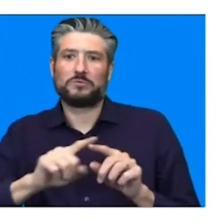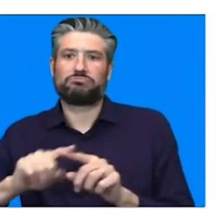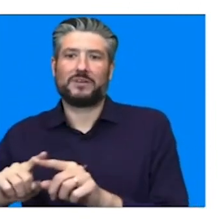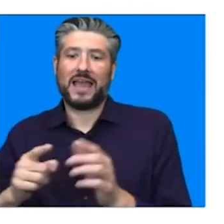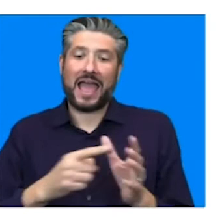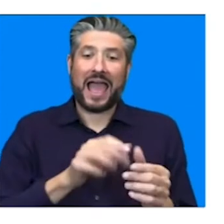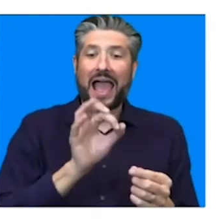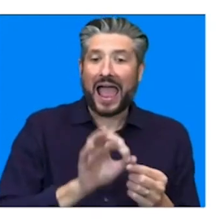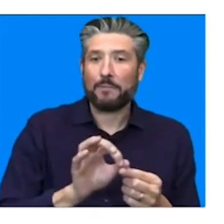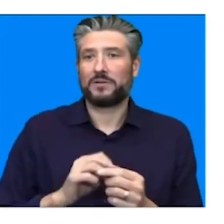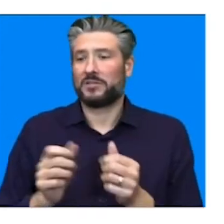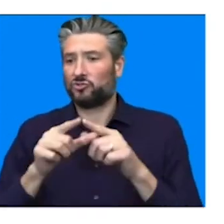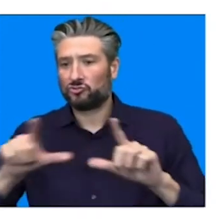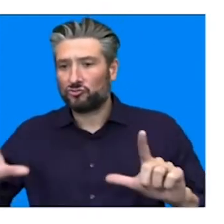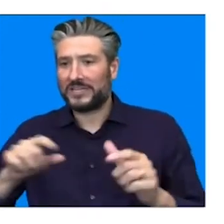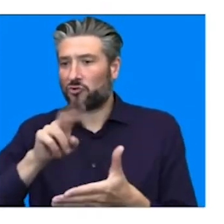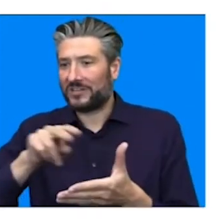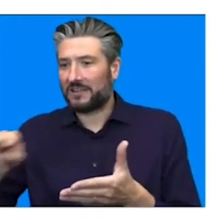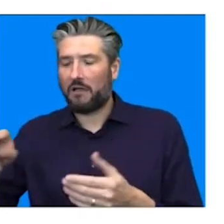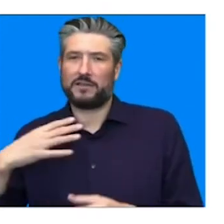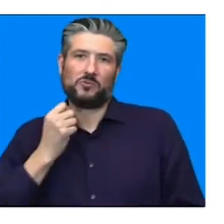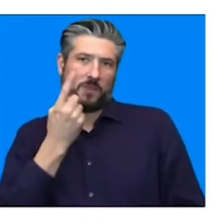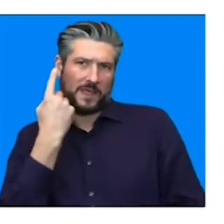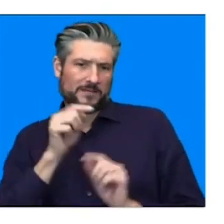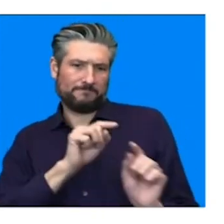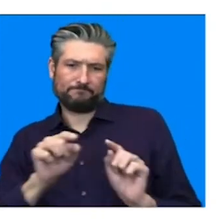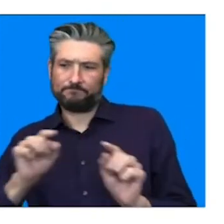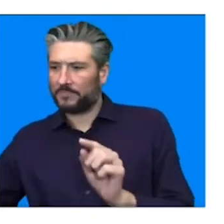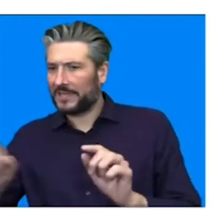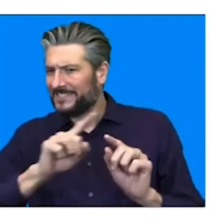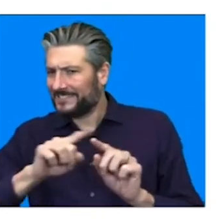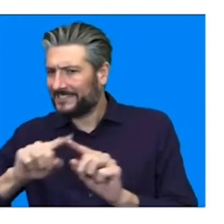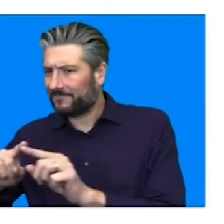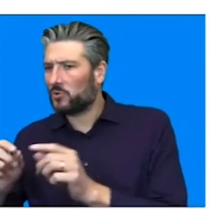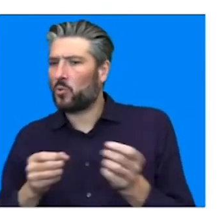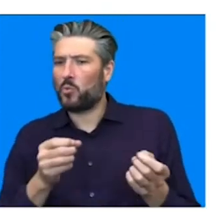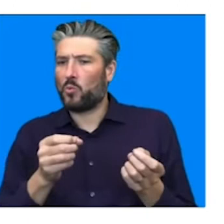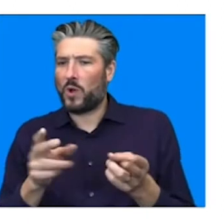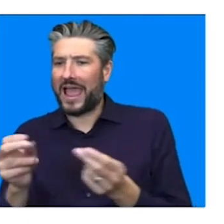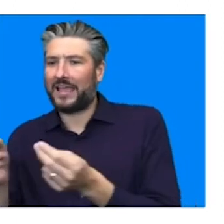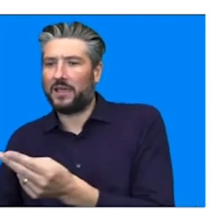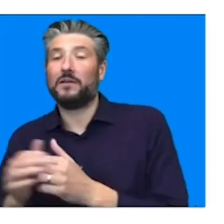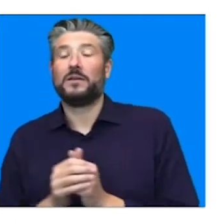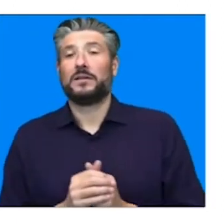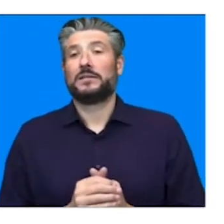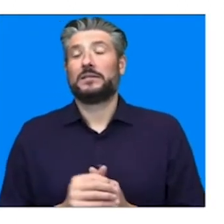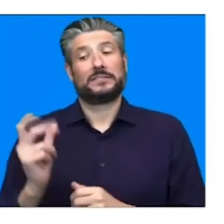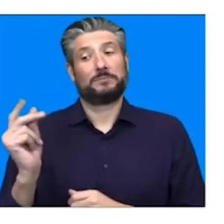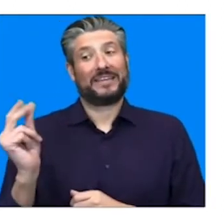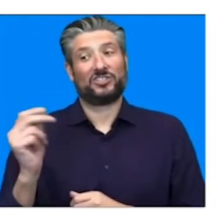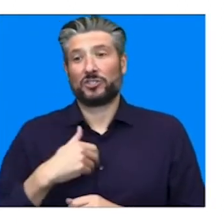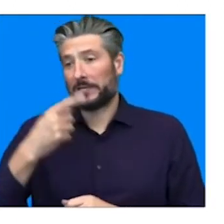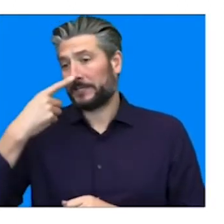screen readers, need to be taken into account. Important developments in voice synthesis include deep